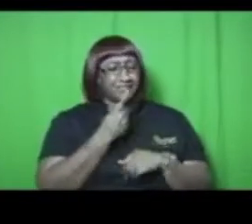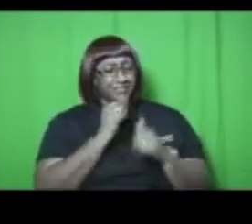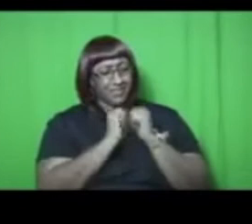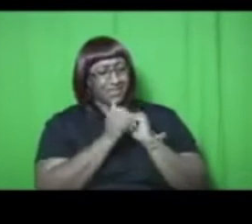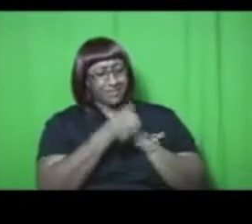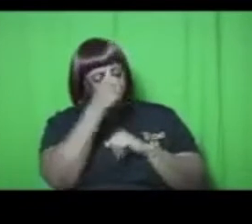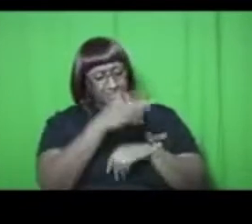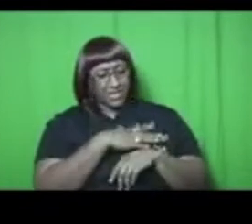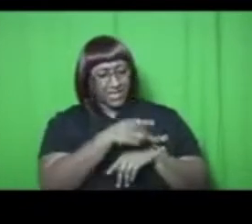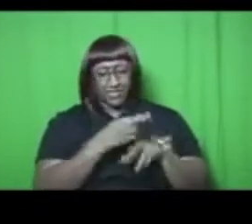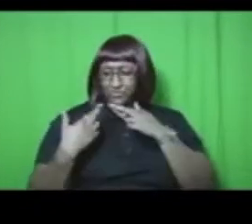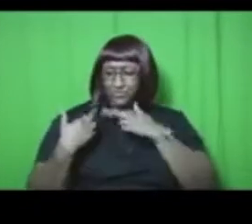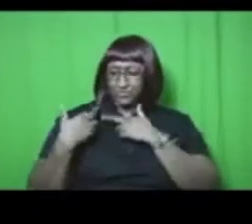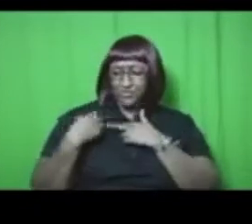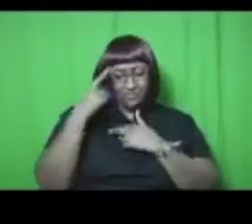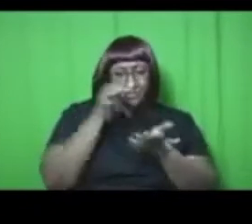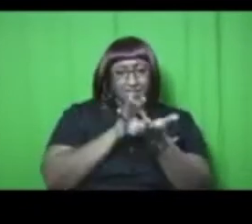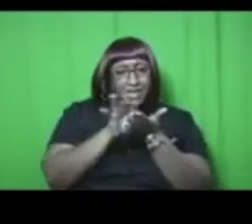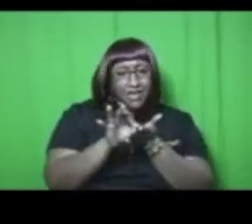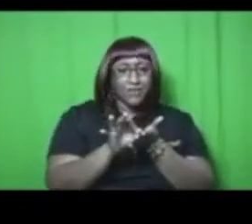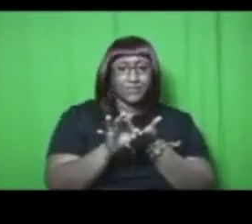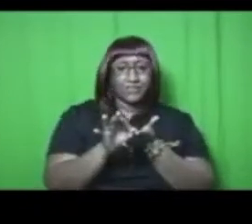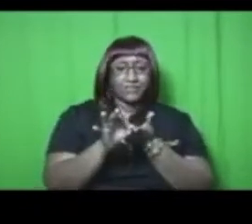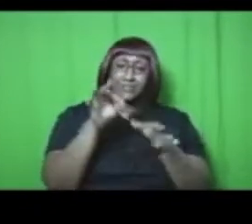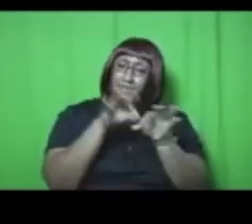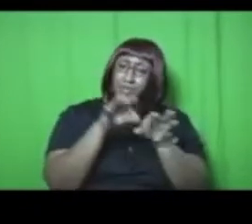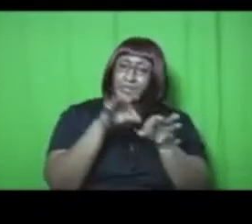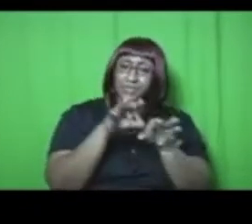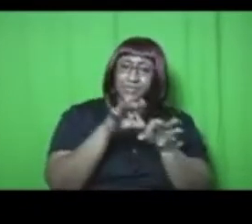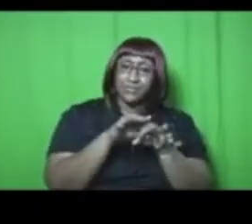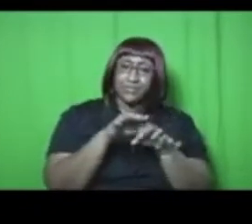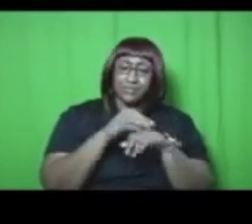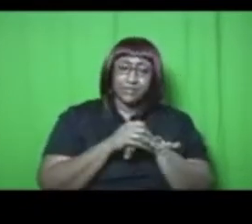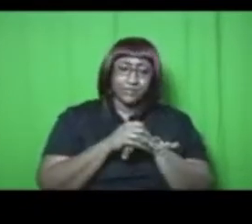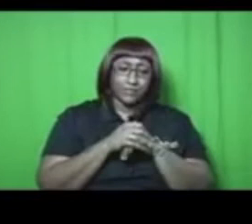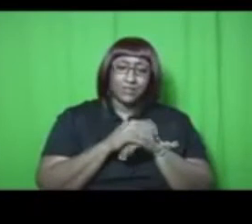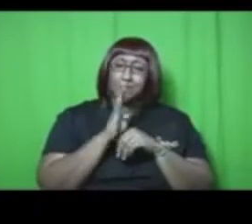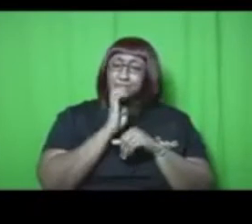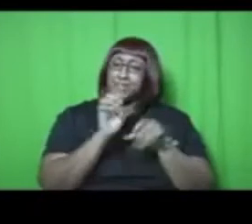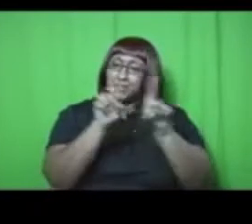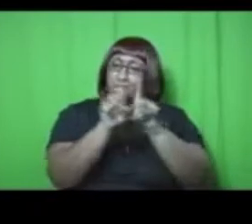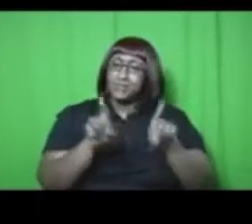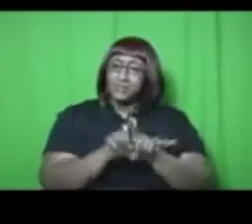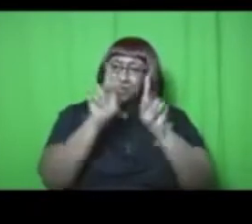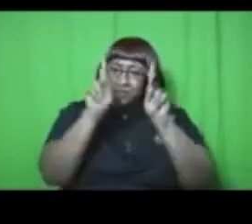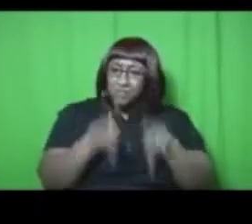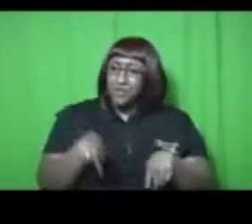can the man who's responsible for counting and overseeing the voting be also a person who's a candidate? He ought to give it up.